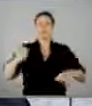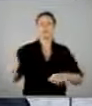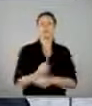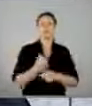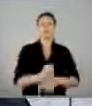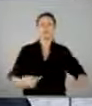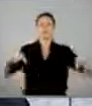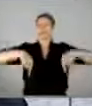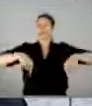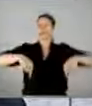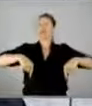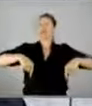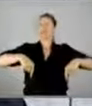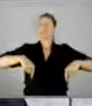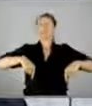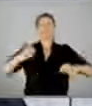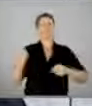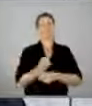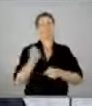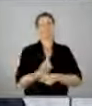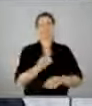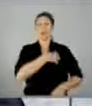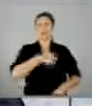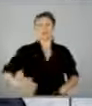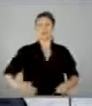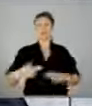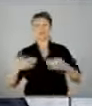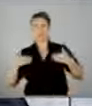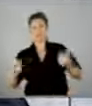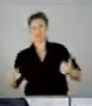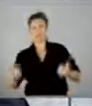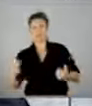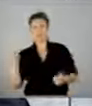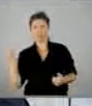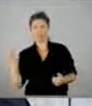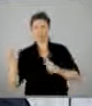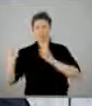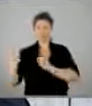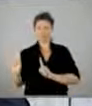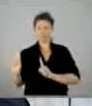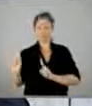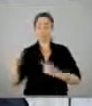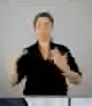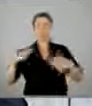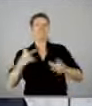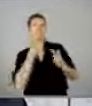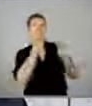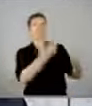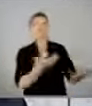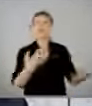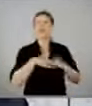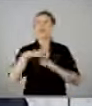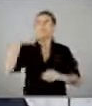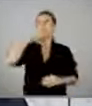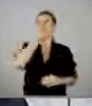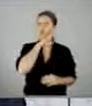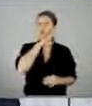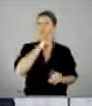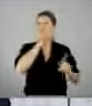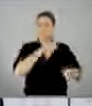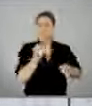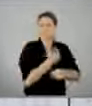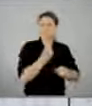in Australia, as the Minister for Health and Aged Care and I visited the facility in Melbourne just last Friday. And that will